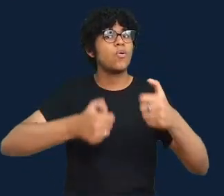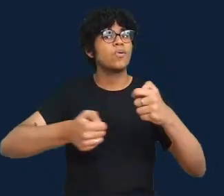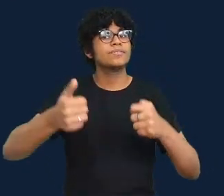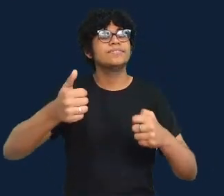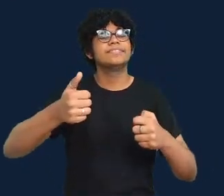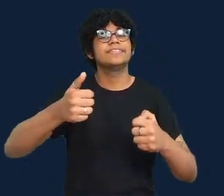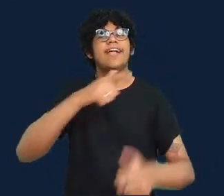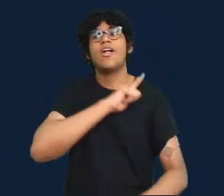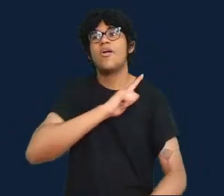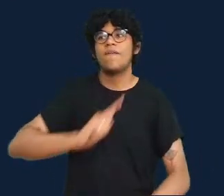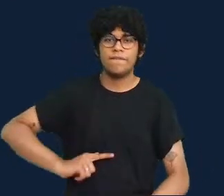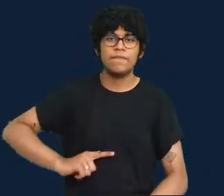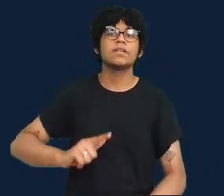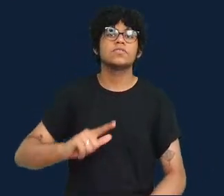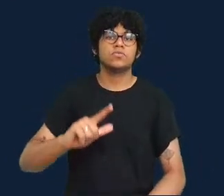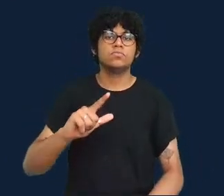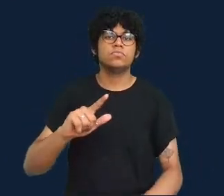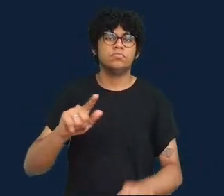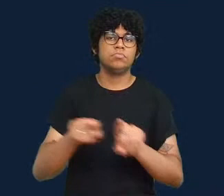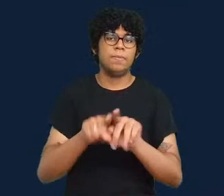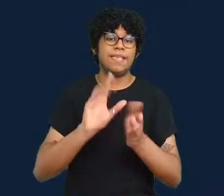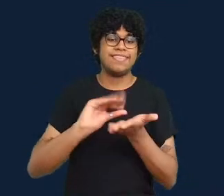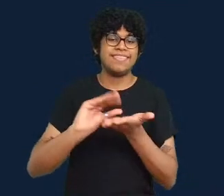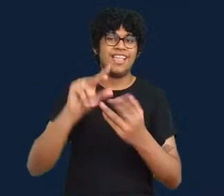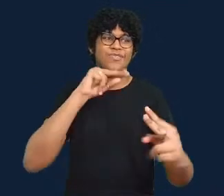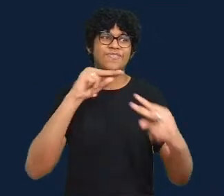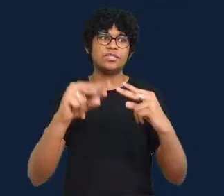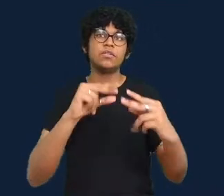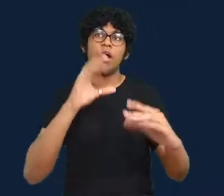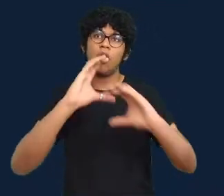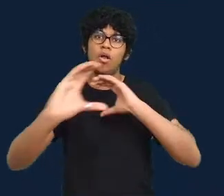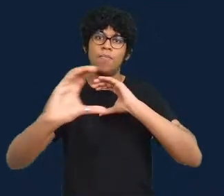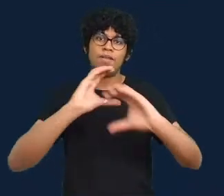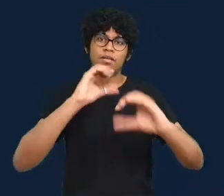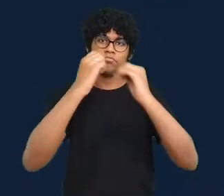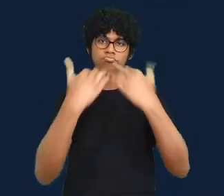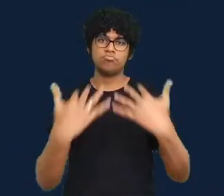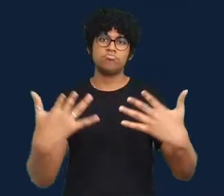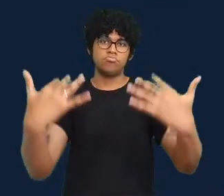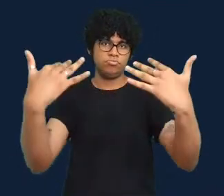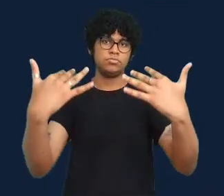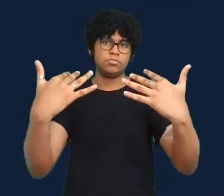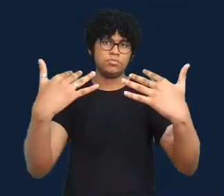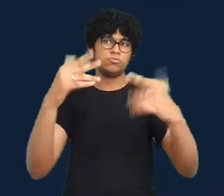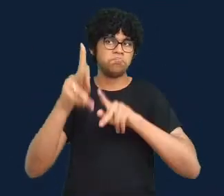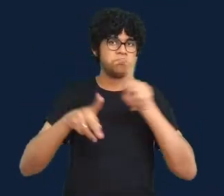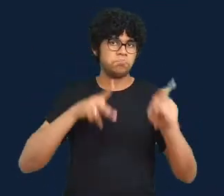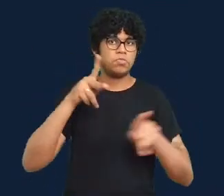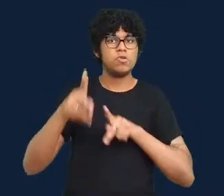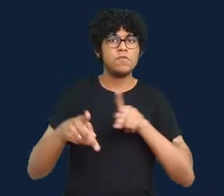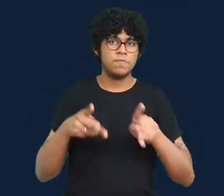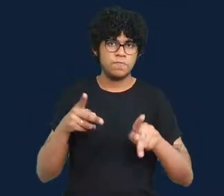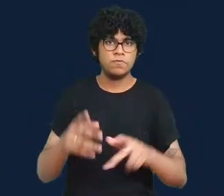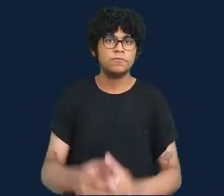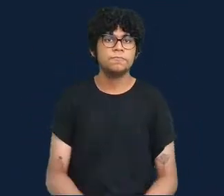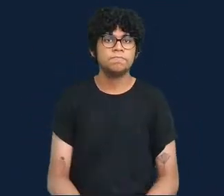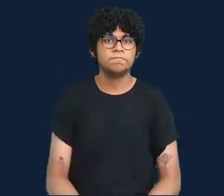very well. For example, in the Dutch, in German, COVID dashboard.